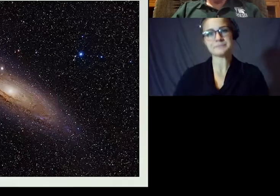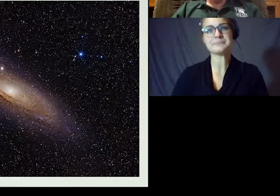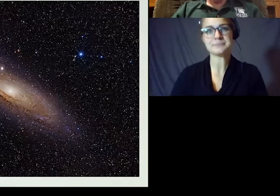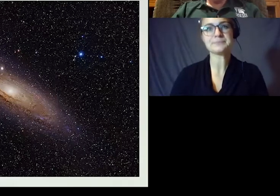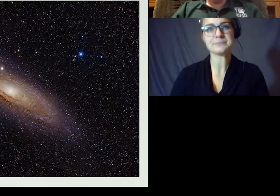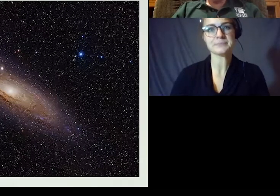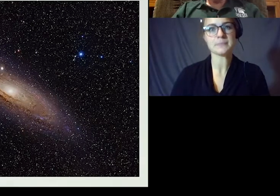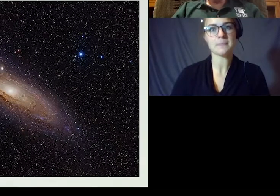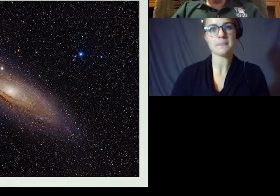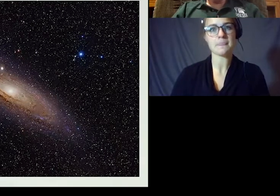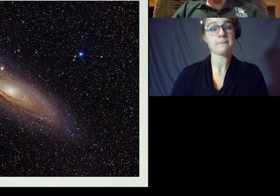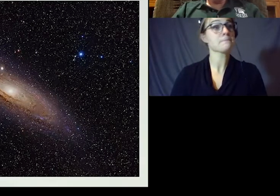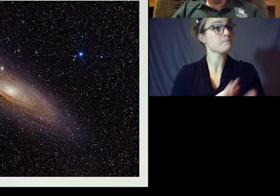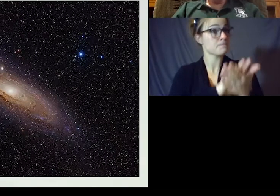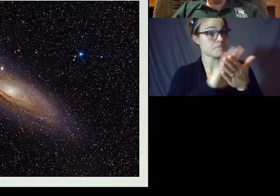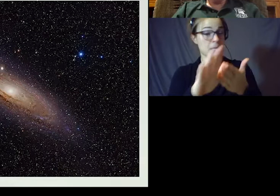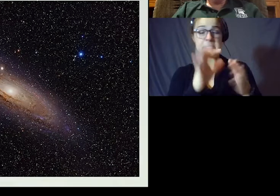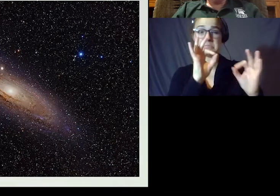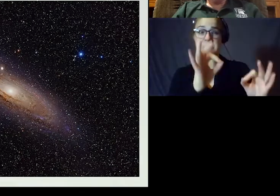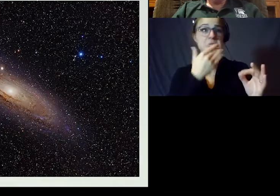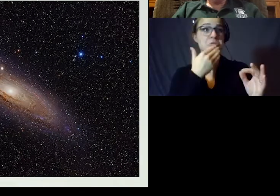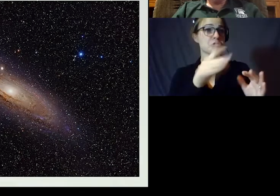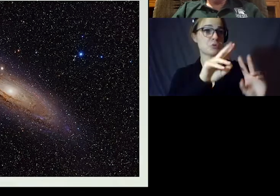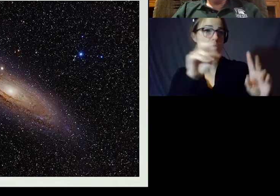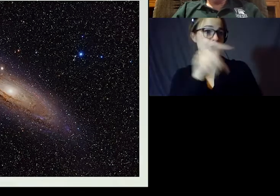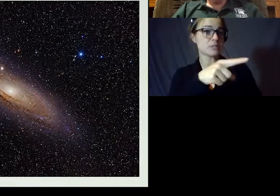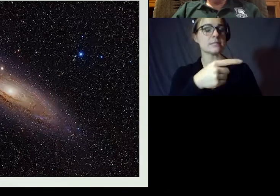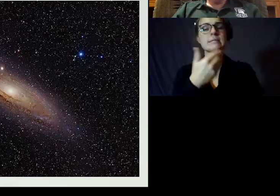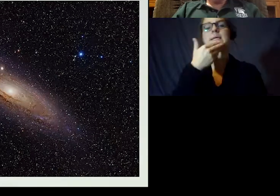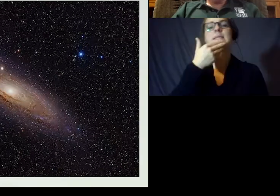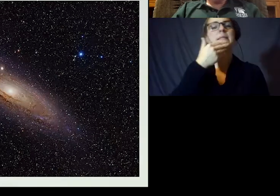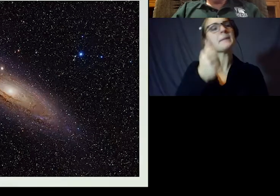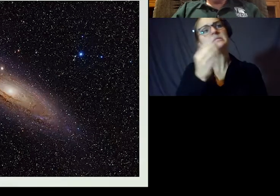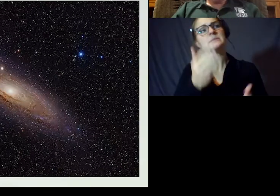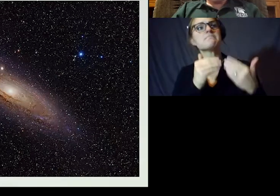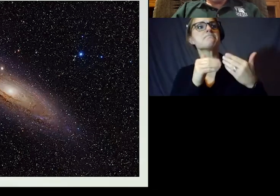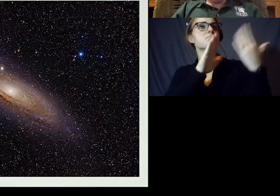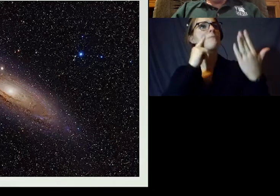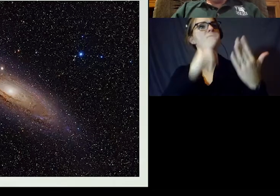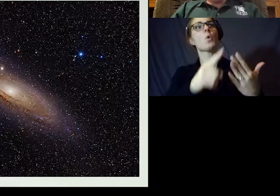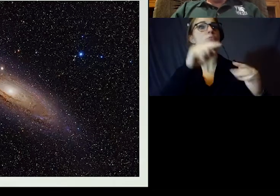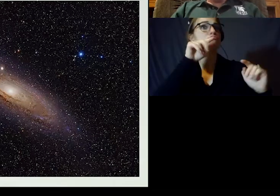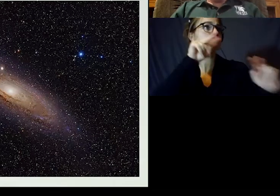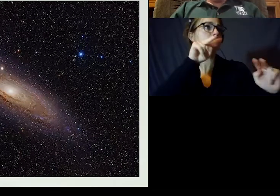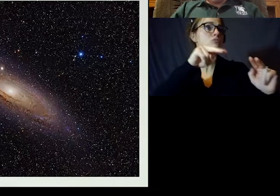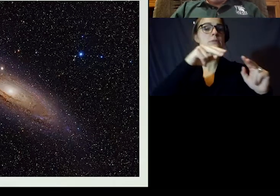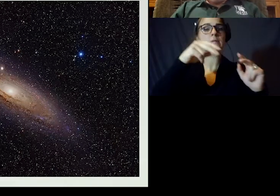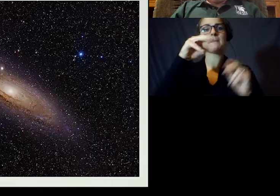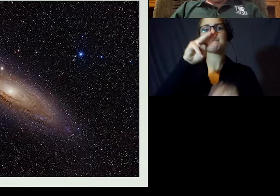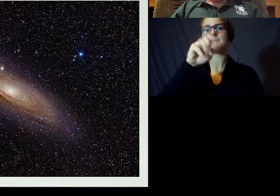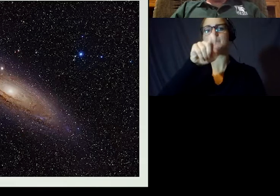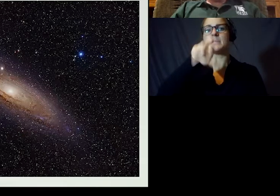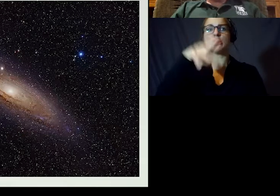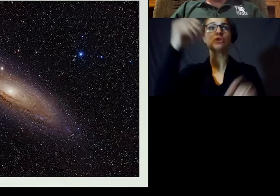Okay, and here's a nice relevant topic. What's the best method for looking at meteor showers? Just sit outside or take